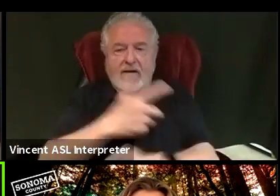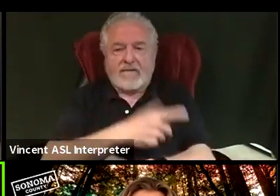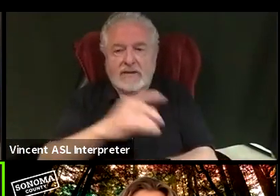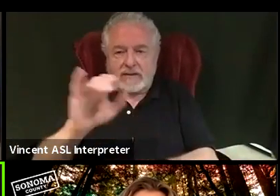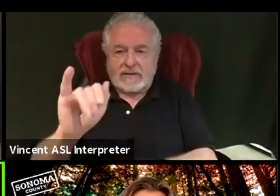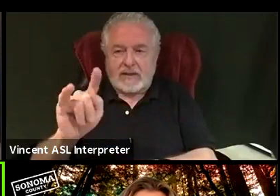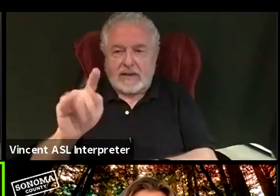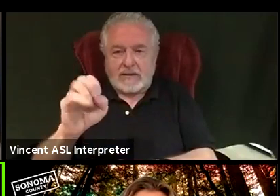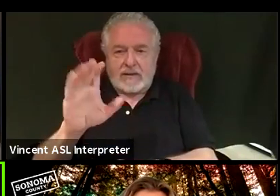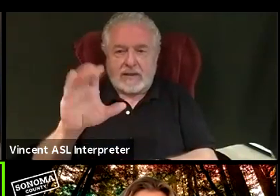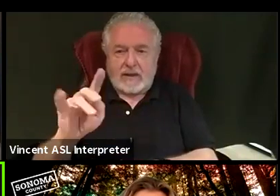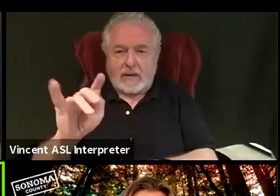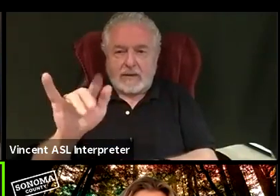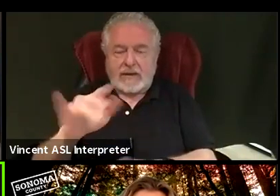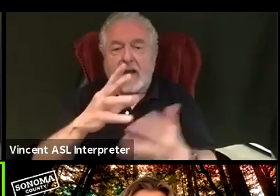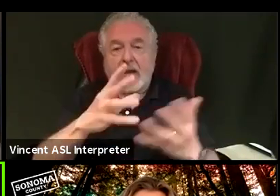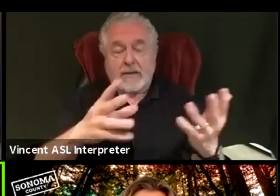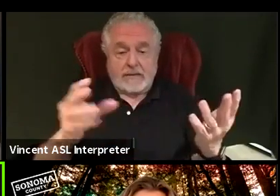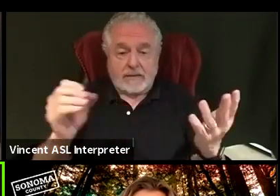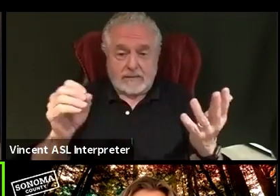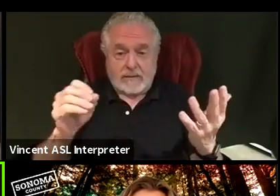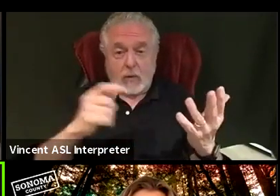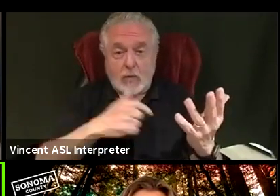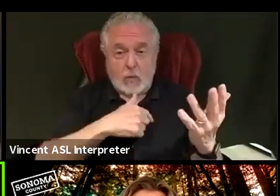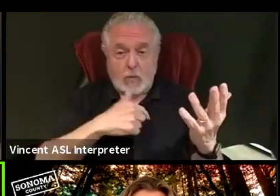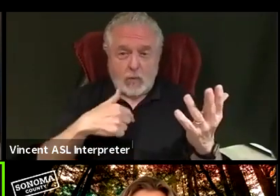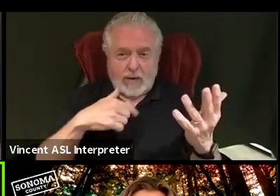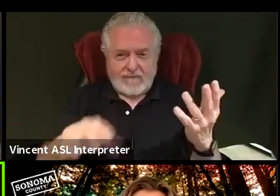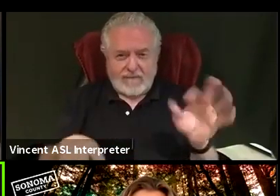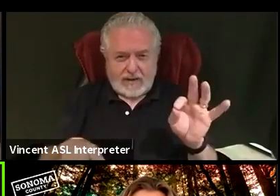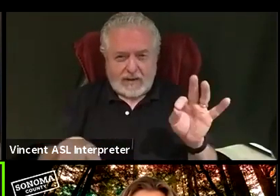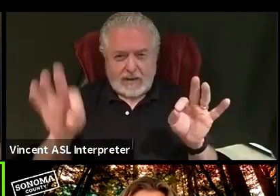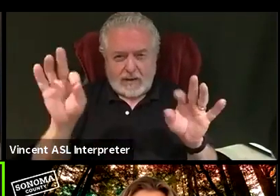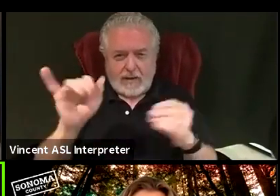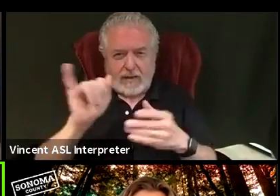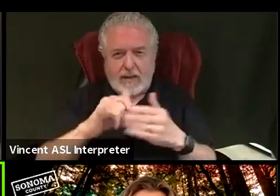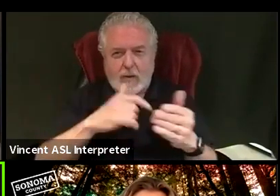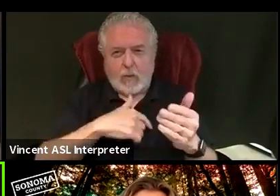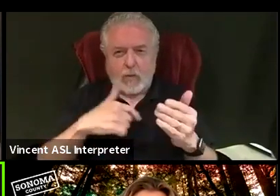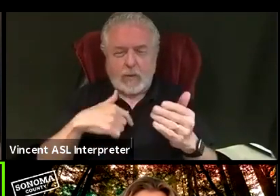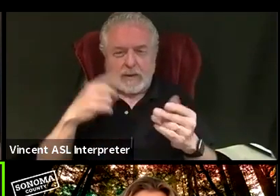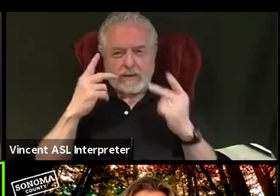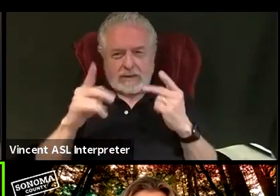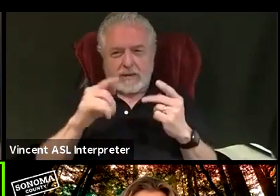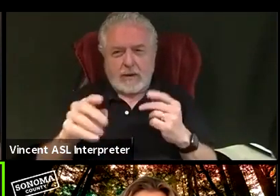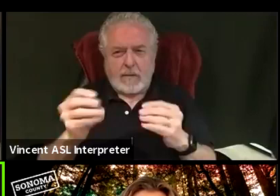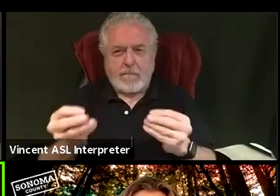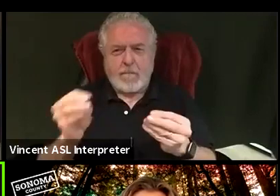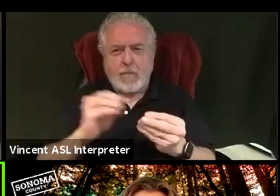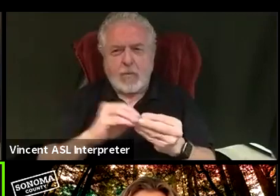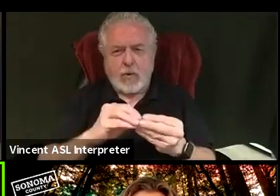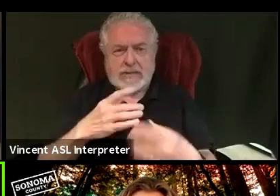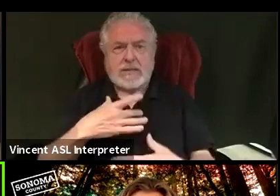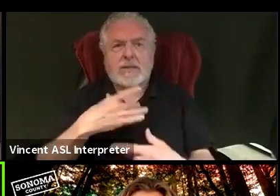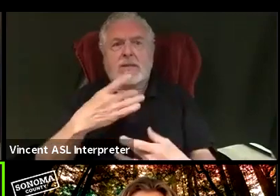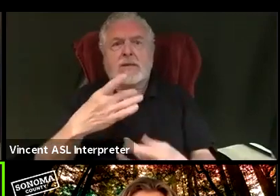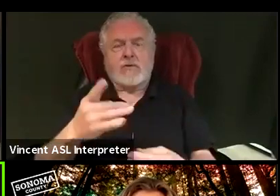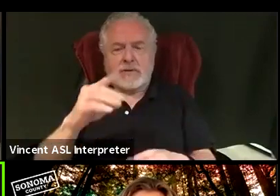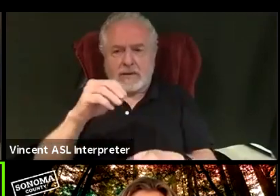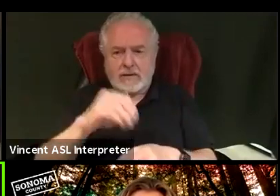sites around the county, and so we found that we are seeing that there's more interest